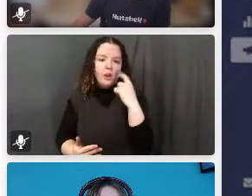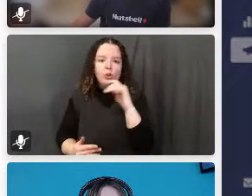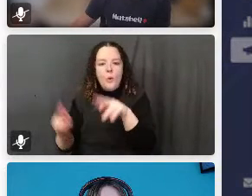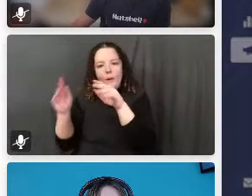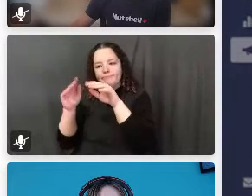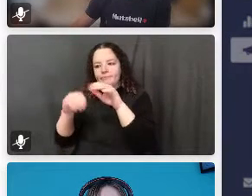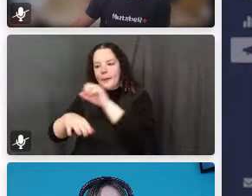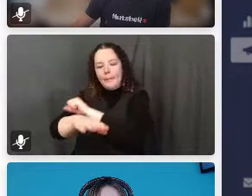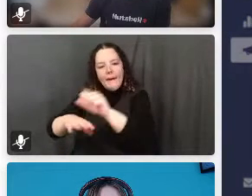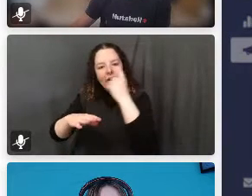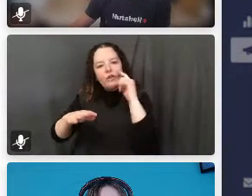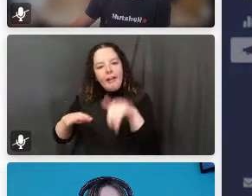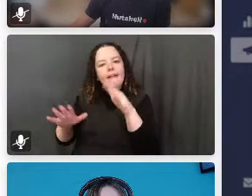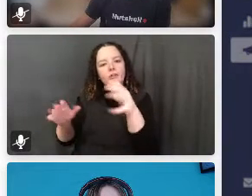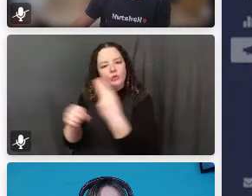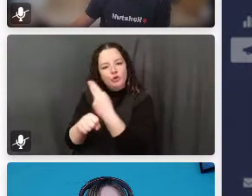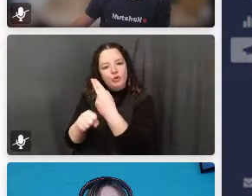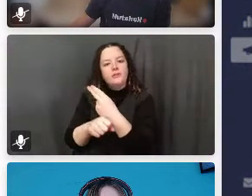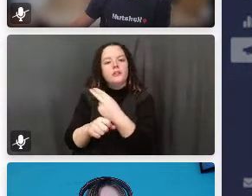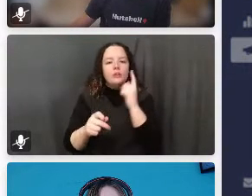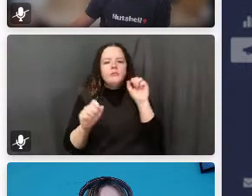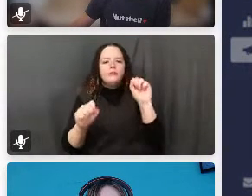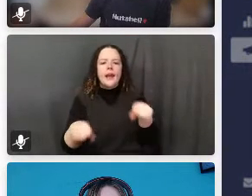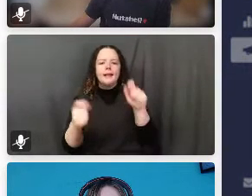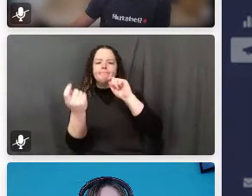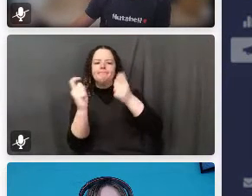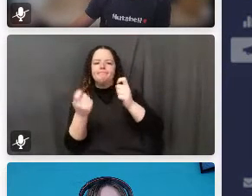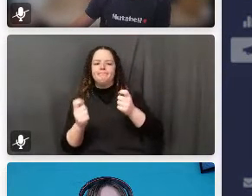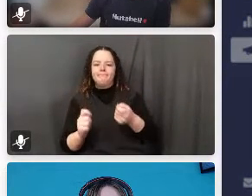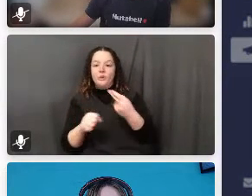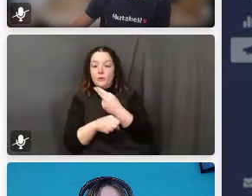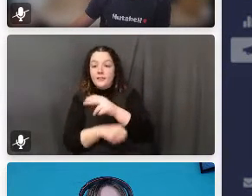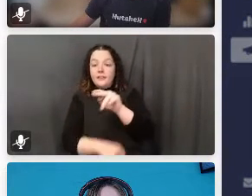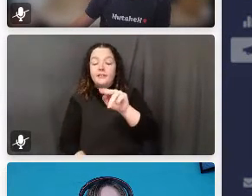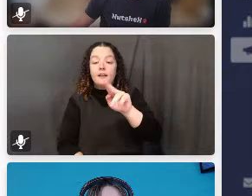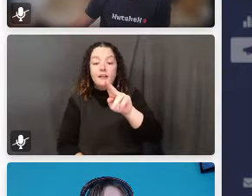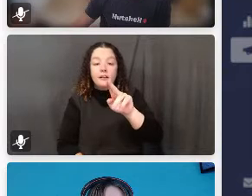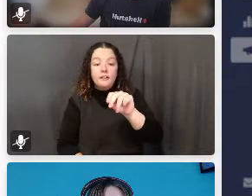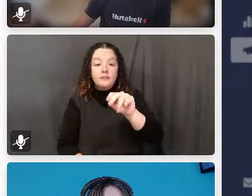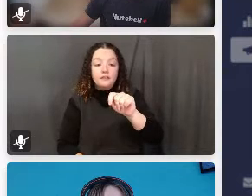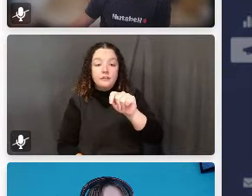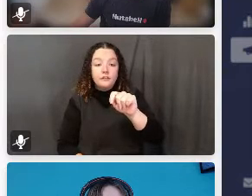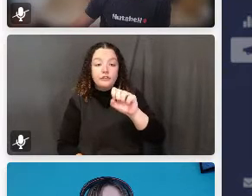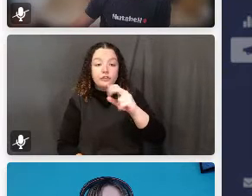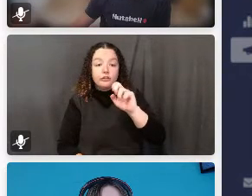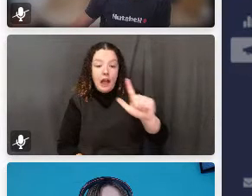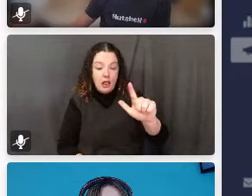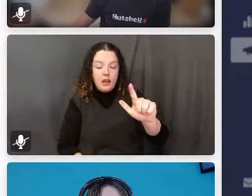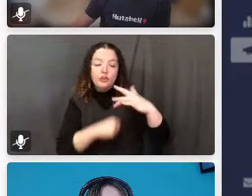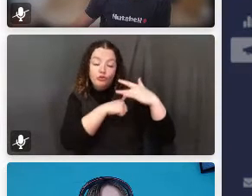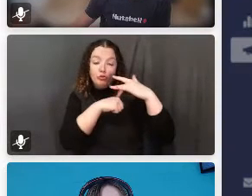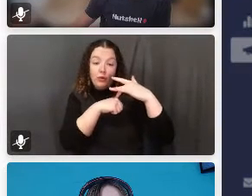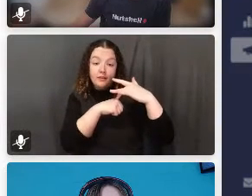parameters, however, they're already set up for you using Nutshell as the source. Your medium should always be email, and then